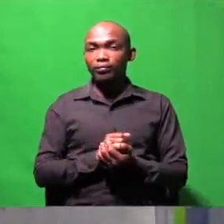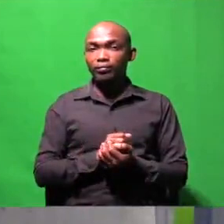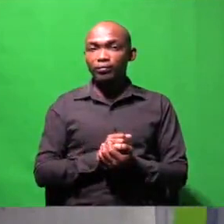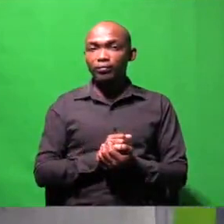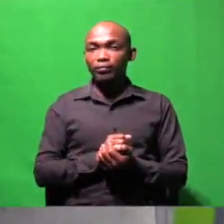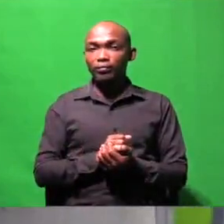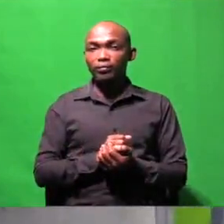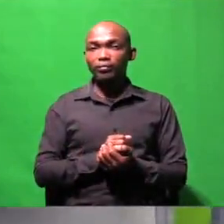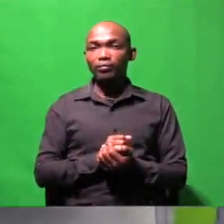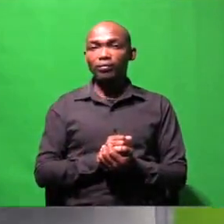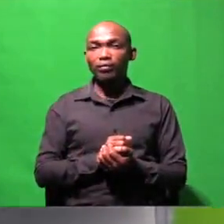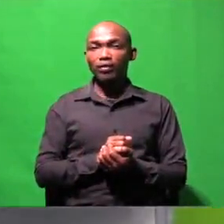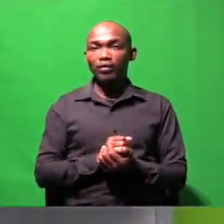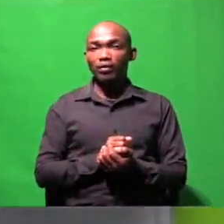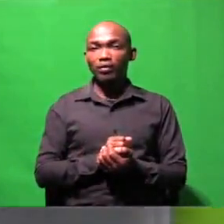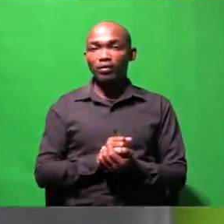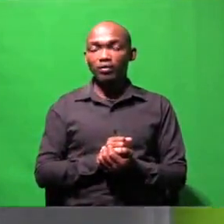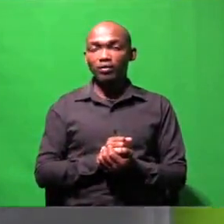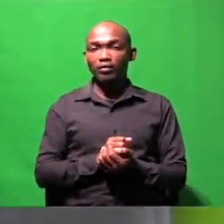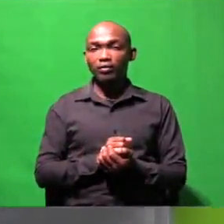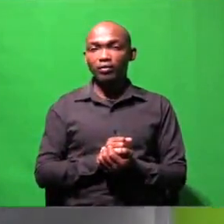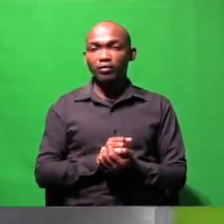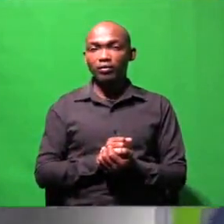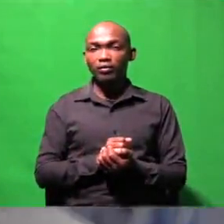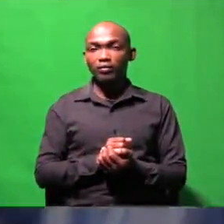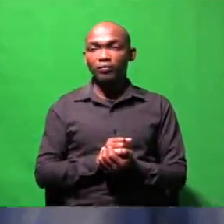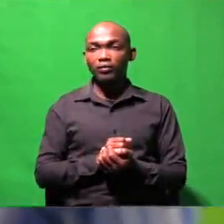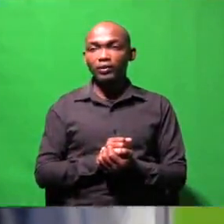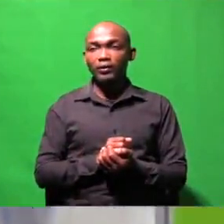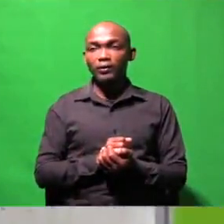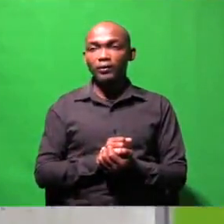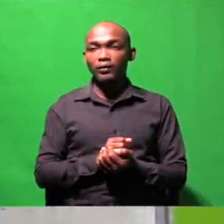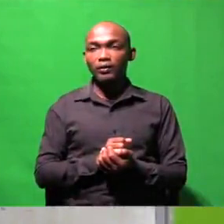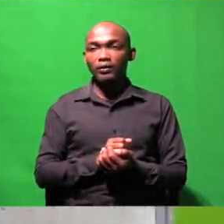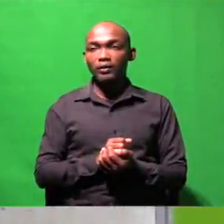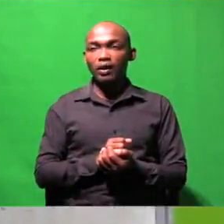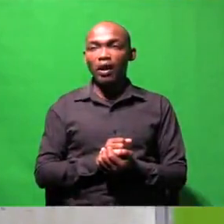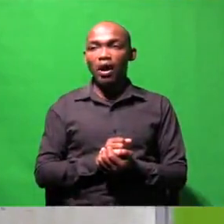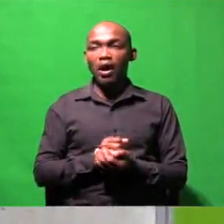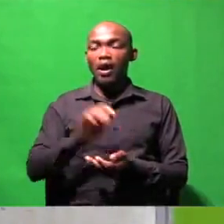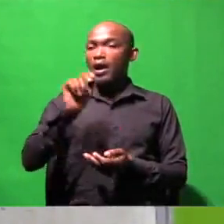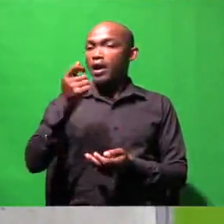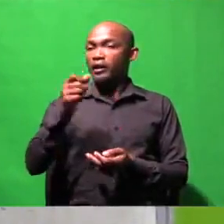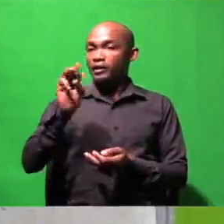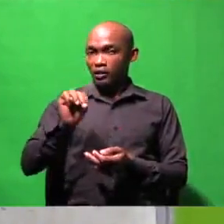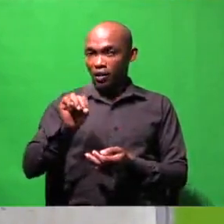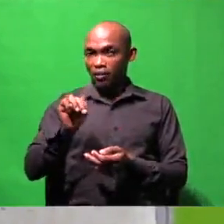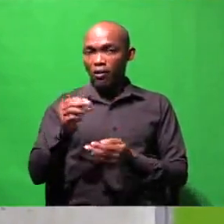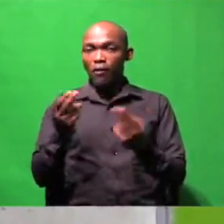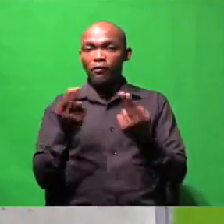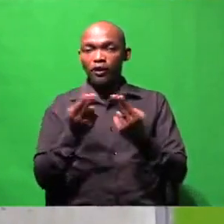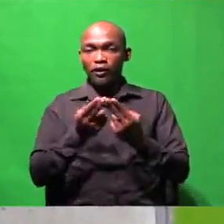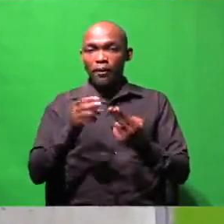Atom of same element may have different masses. Atom of